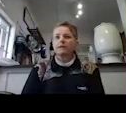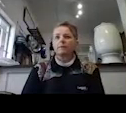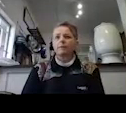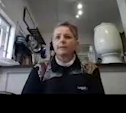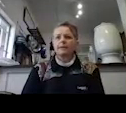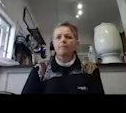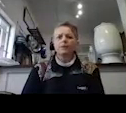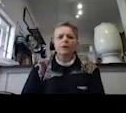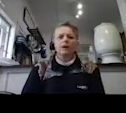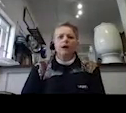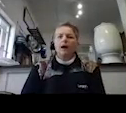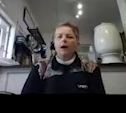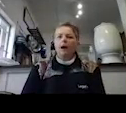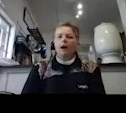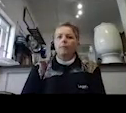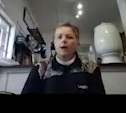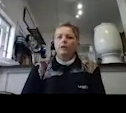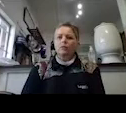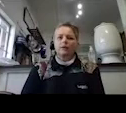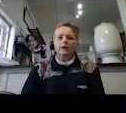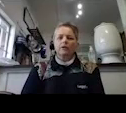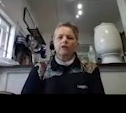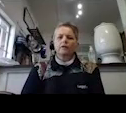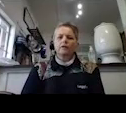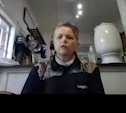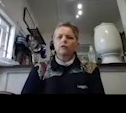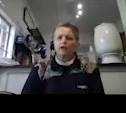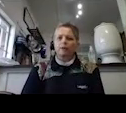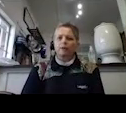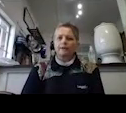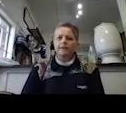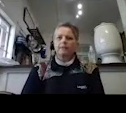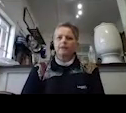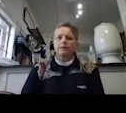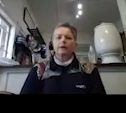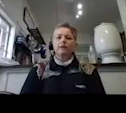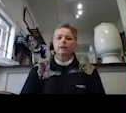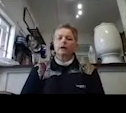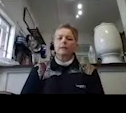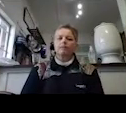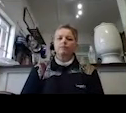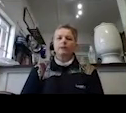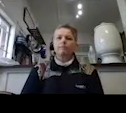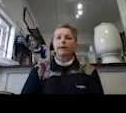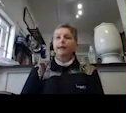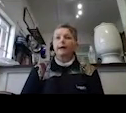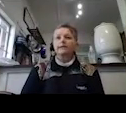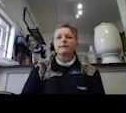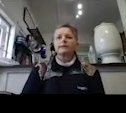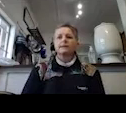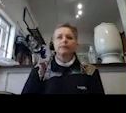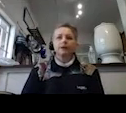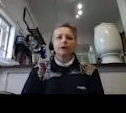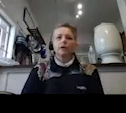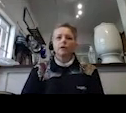evidence in a matter. And we've included default judgment because this comes up in money